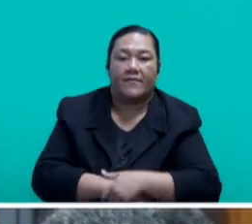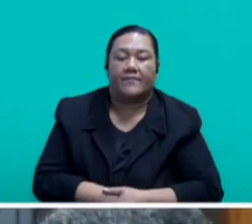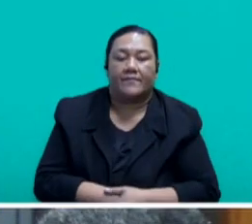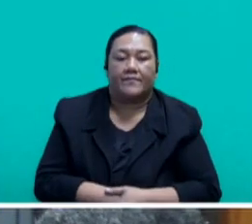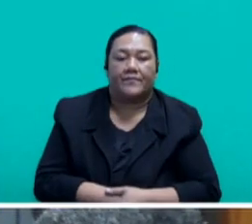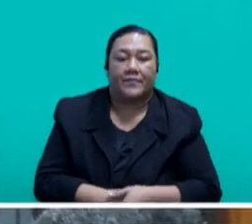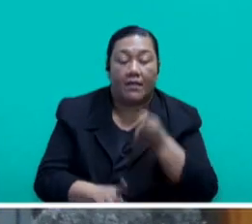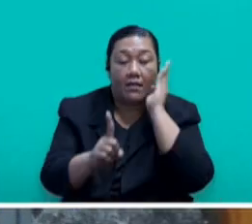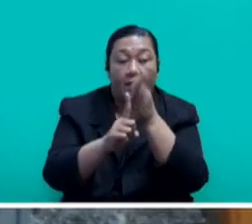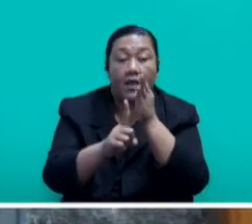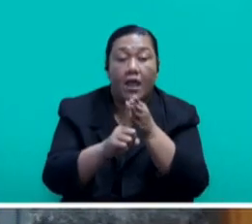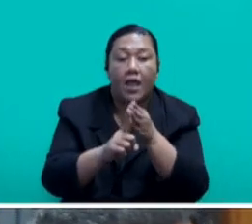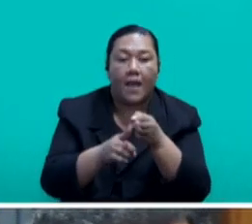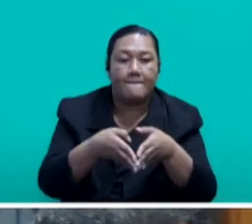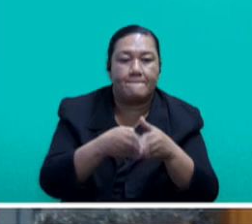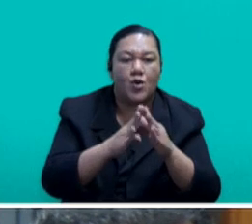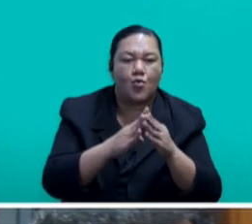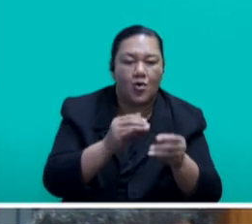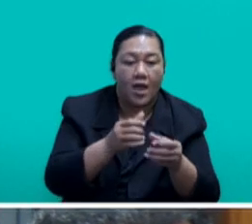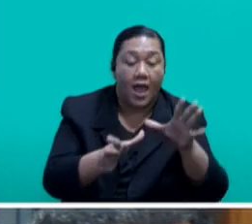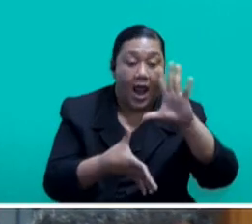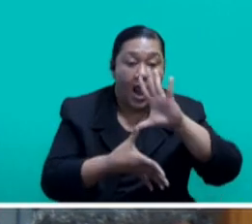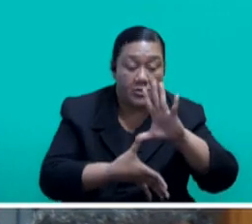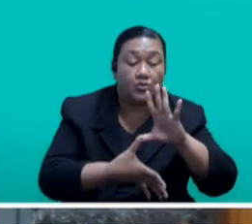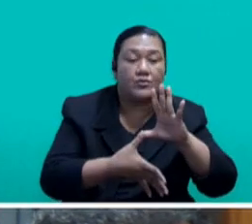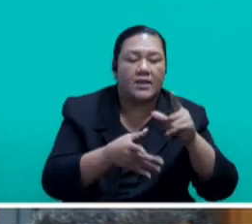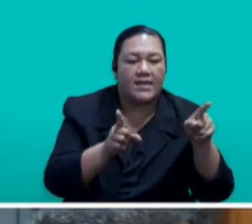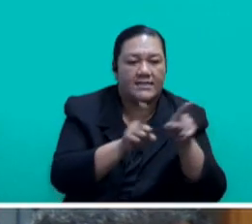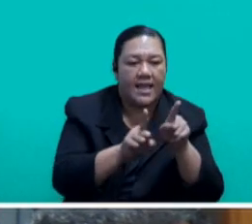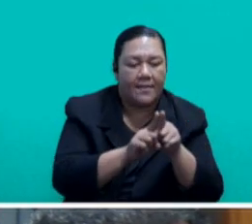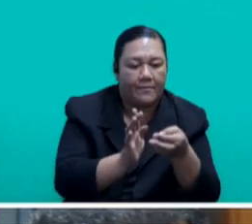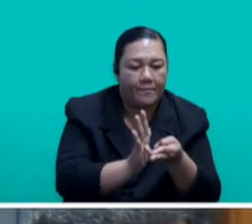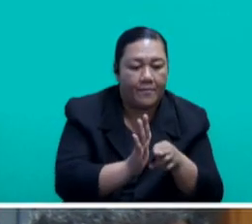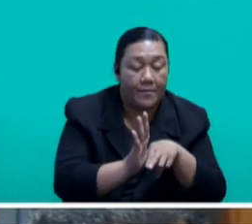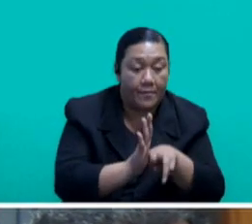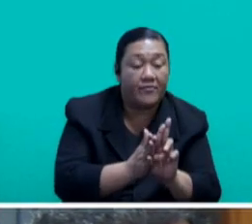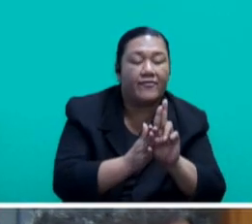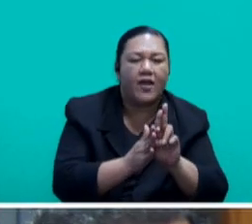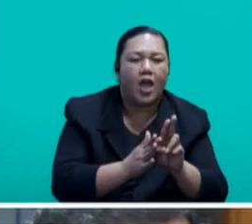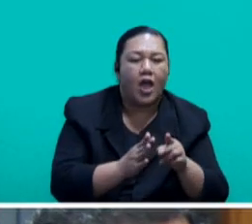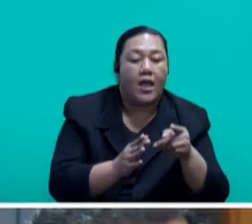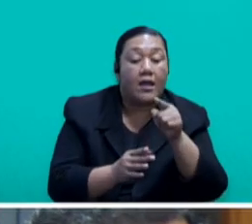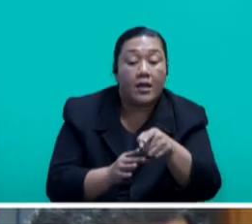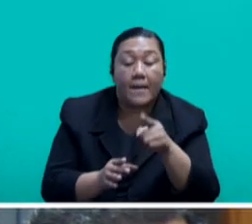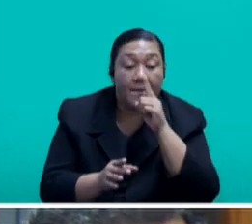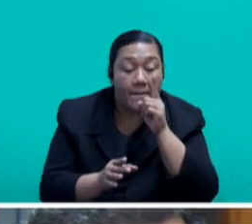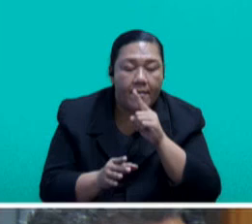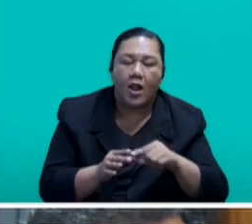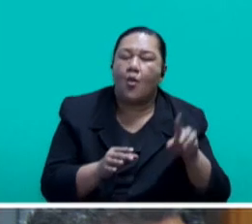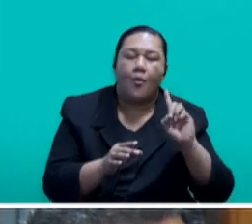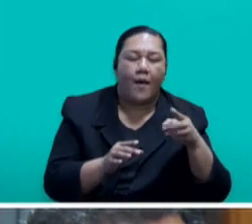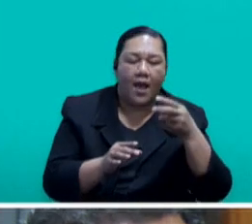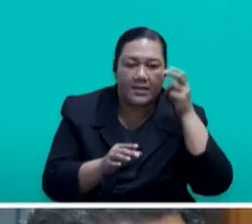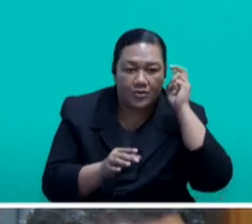aims to reignite grassroots entrepreneurship and strengthen resilience through skills training, business management,